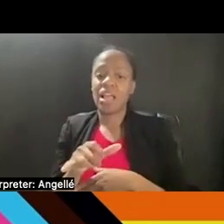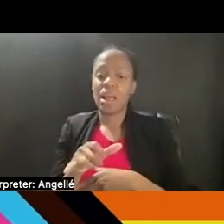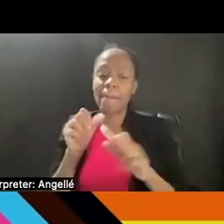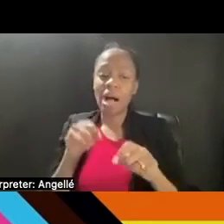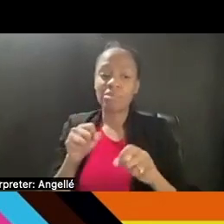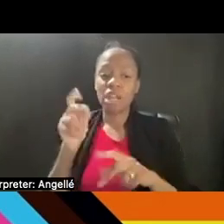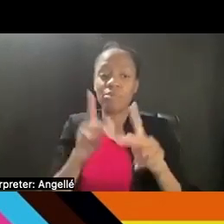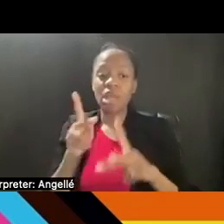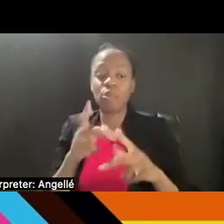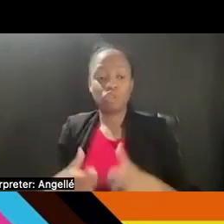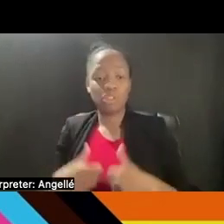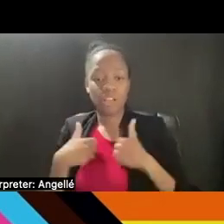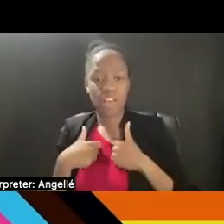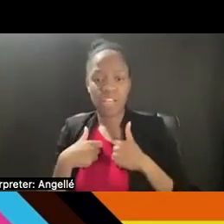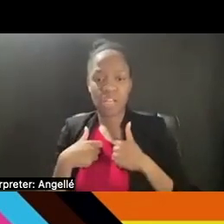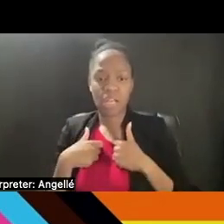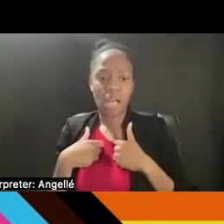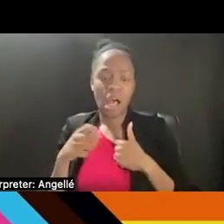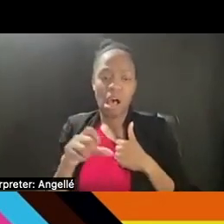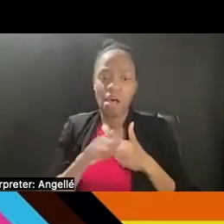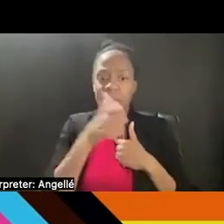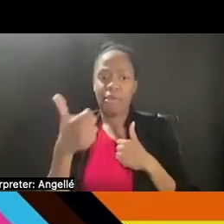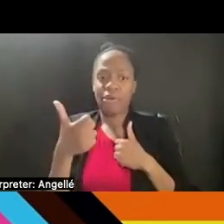other comorbidity is much higher.